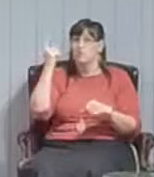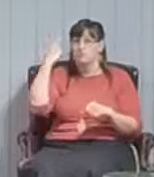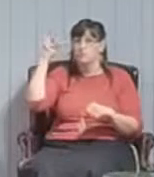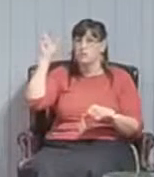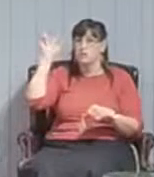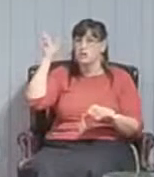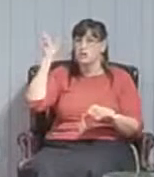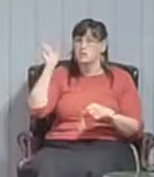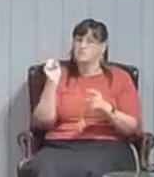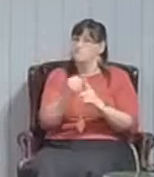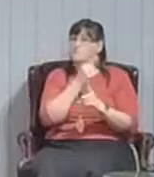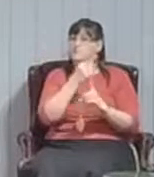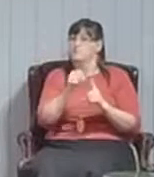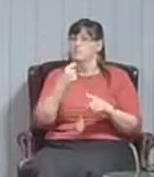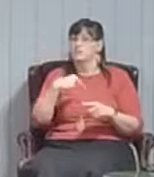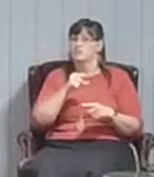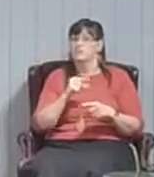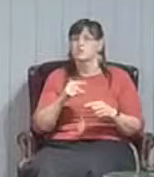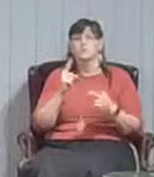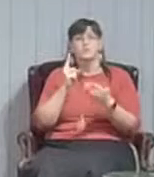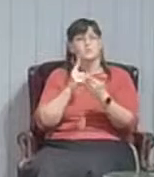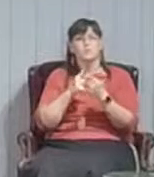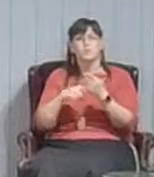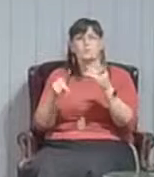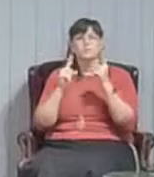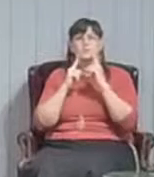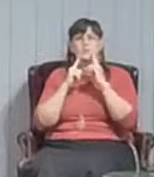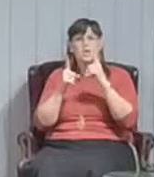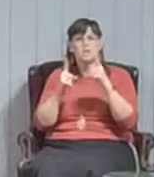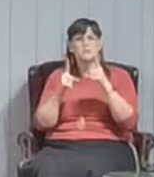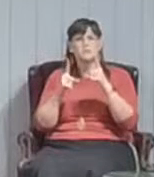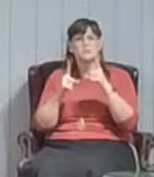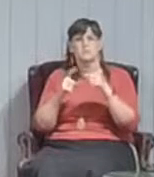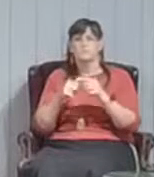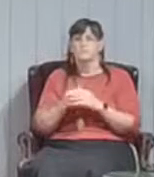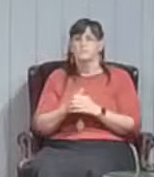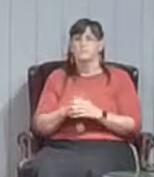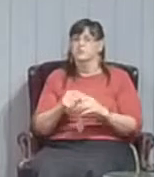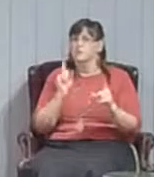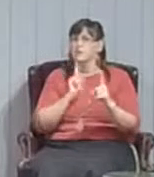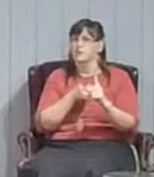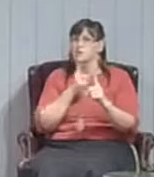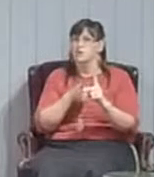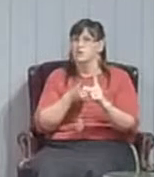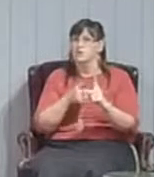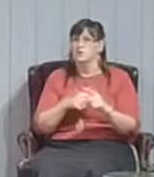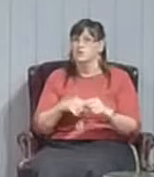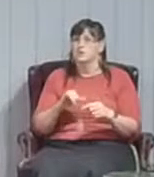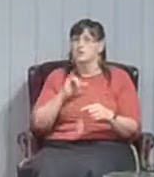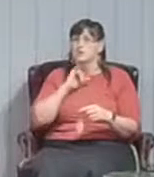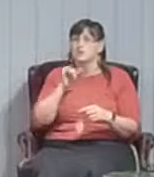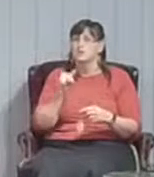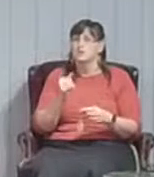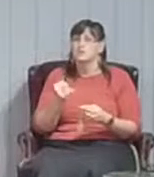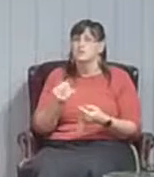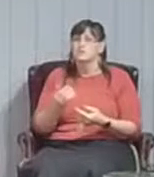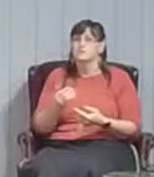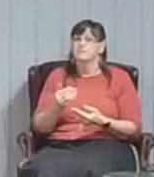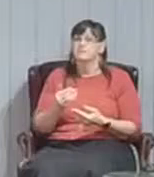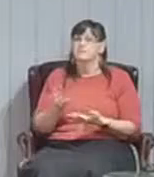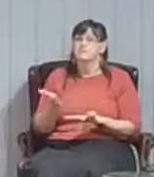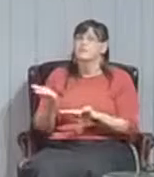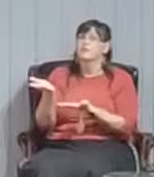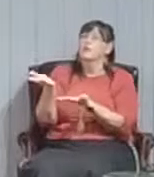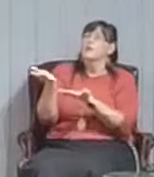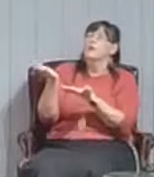to get us to see that. What's the answer to the accusation? The answer is appeal. And I don't want to get ahead